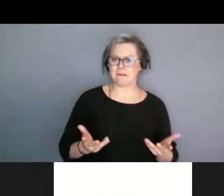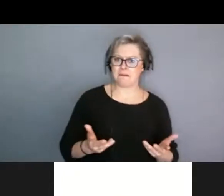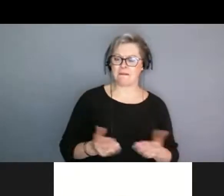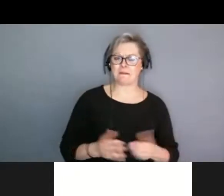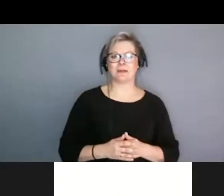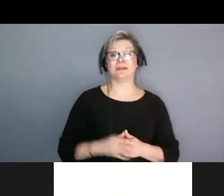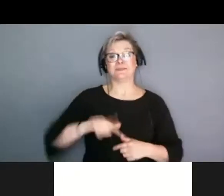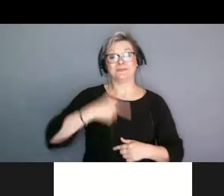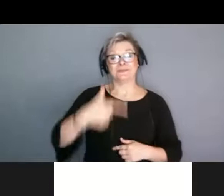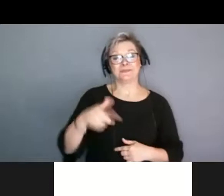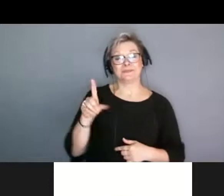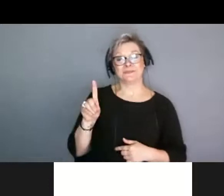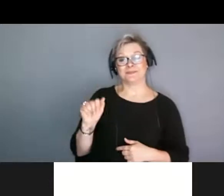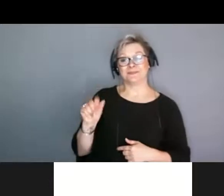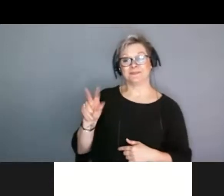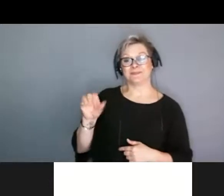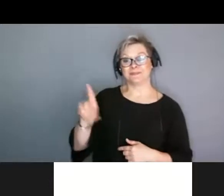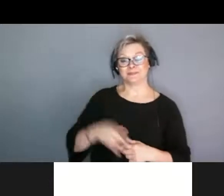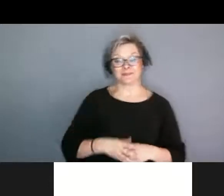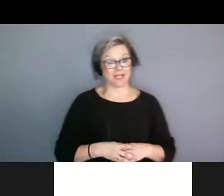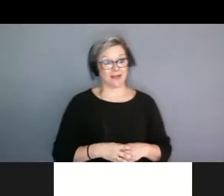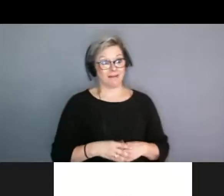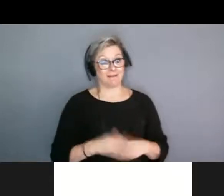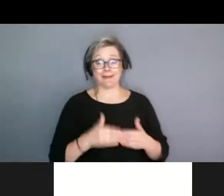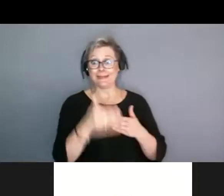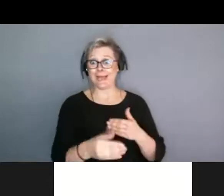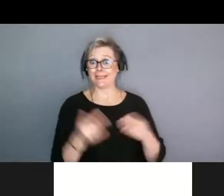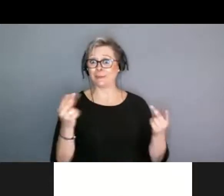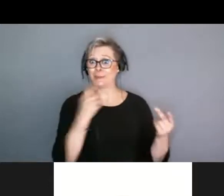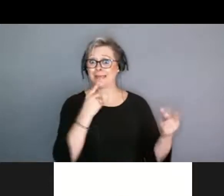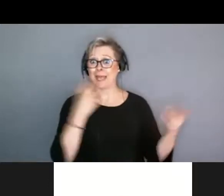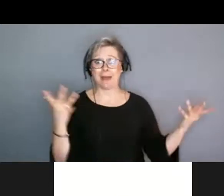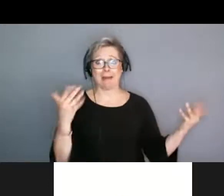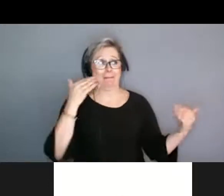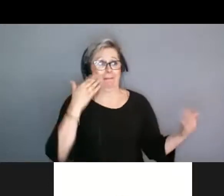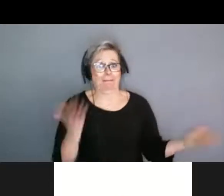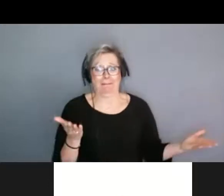David. I'm not sure where we go next. Okay, well, shooter.